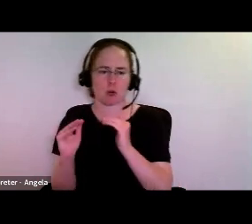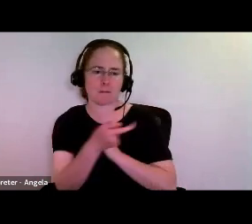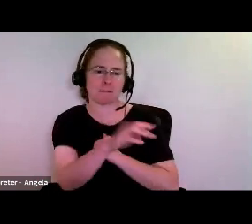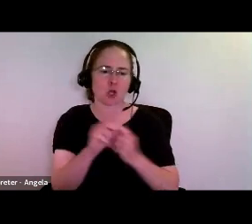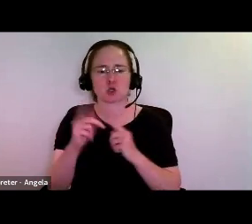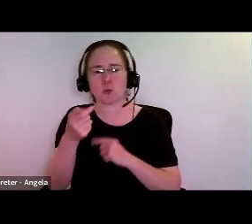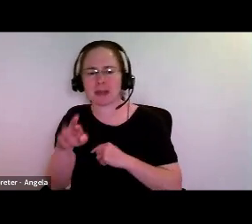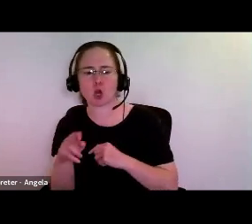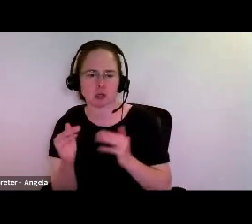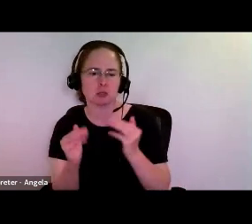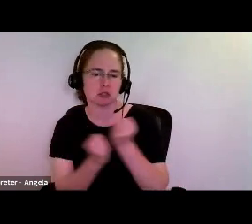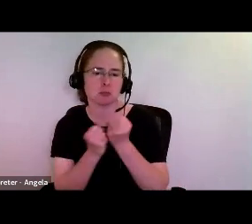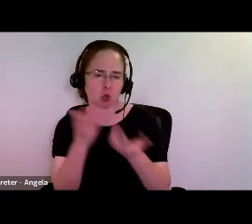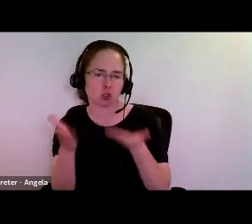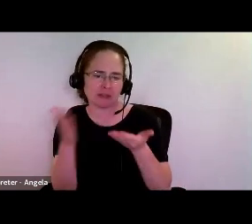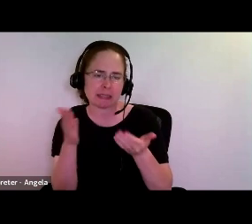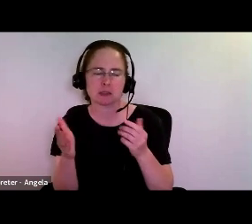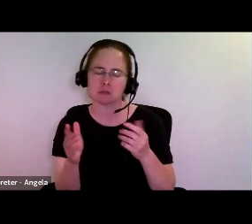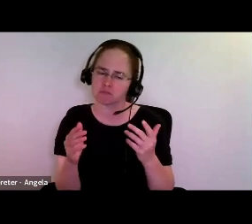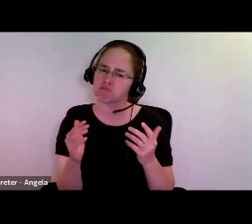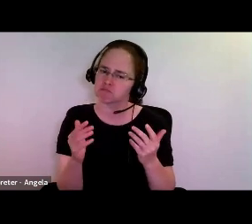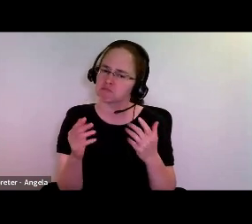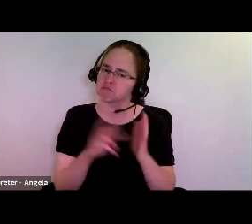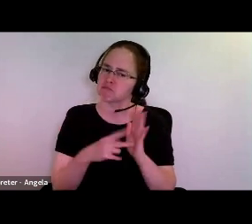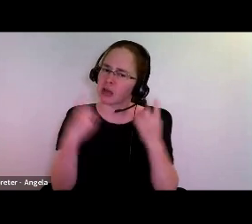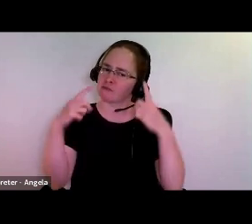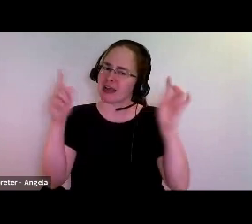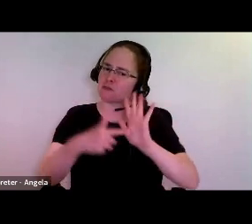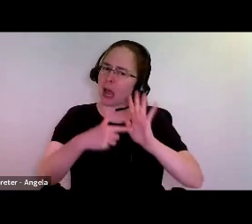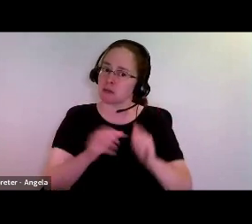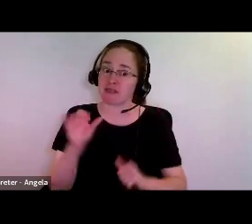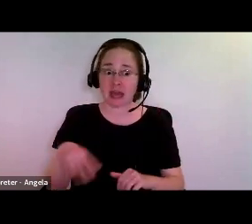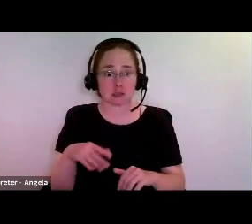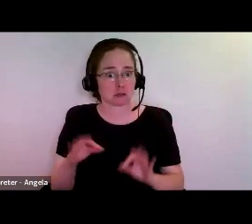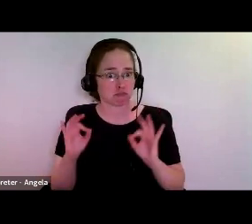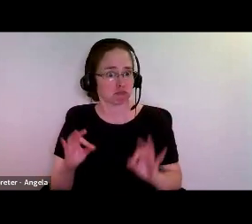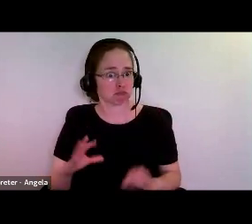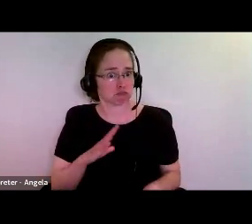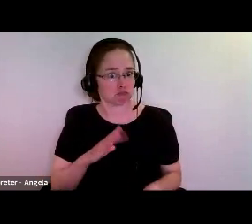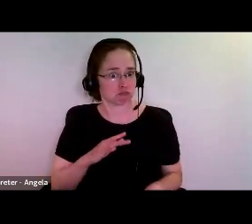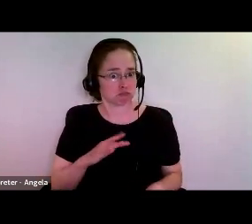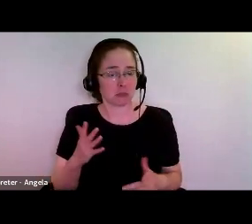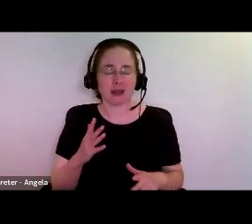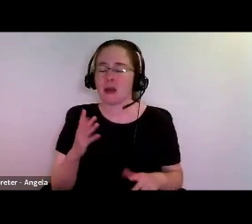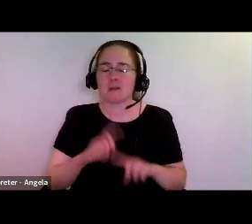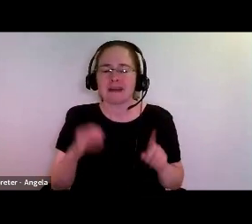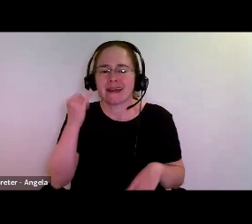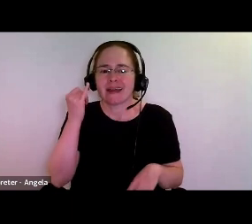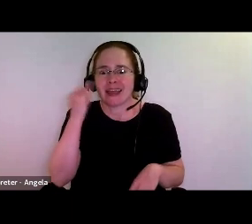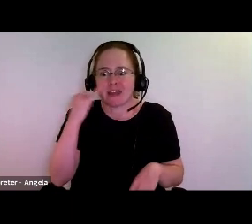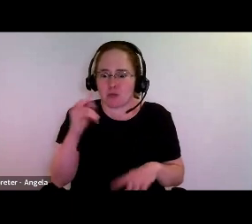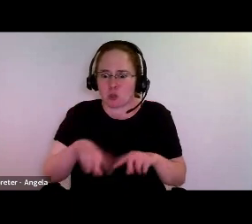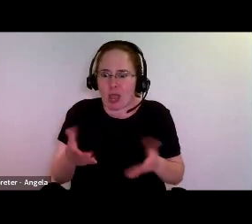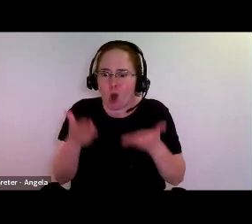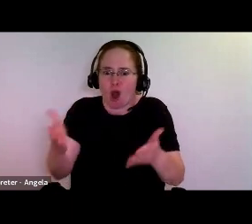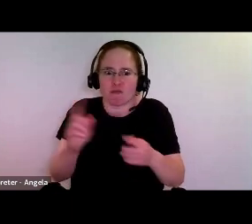services, as a particularly effective model. And that's wonderful. But it doesn't matter if you can't get it into the hands of